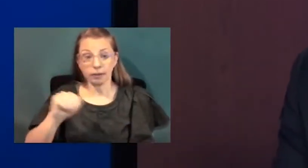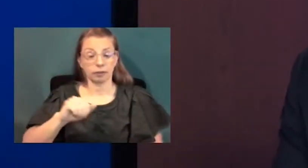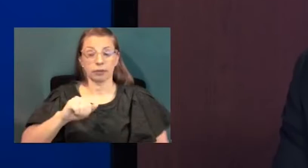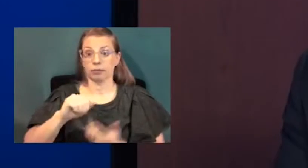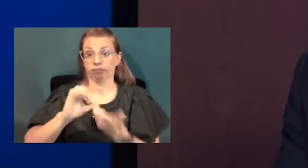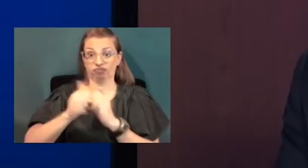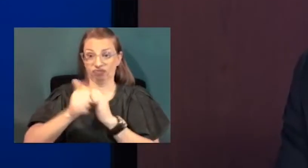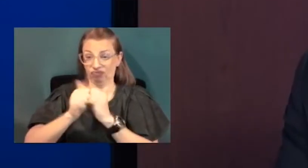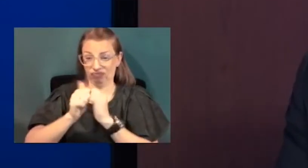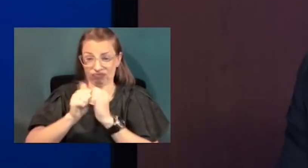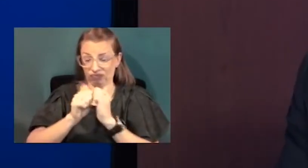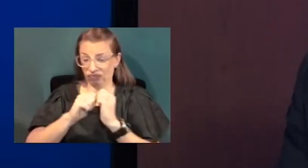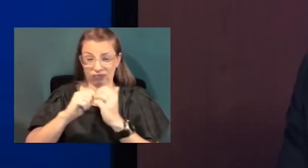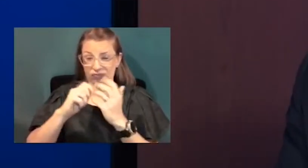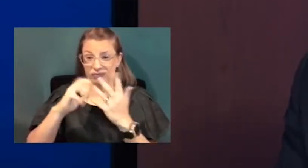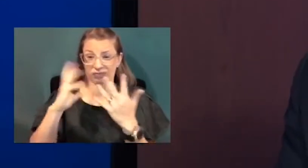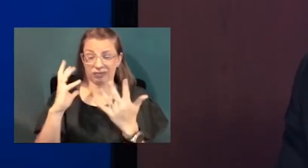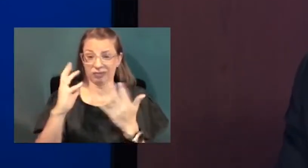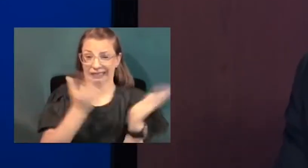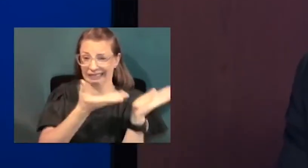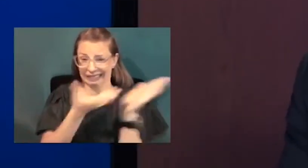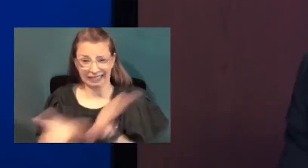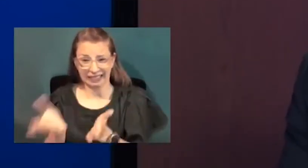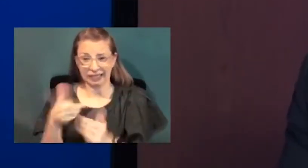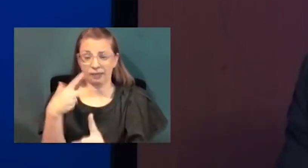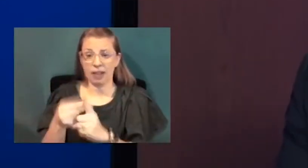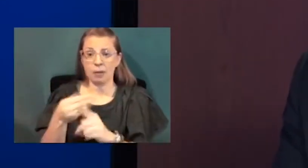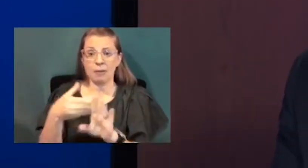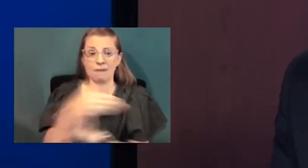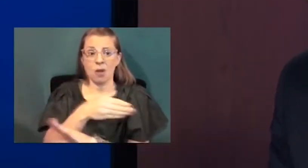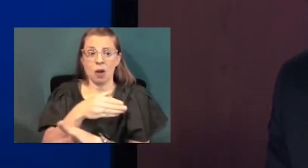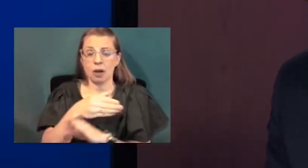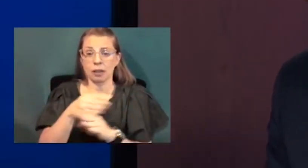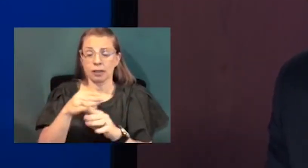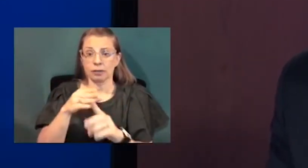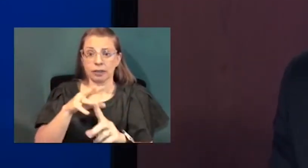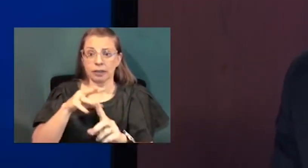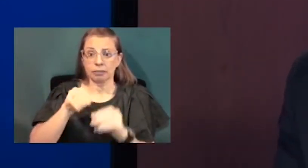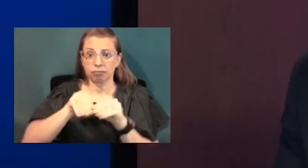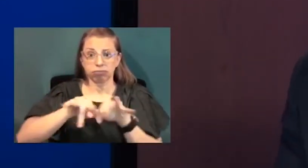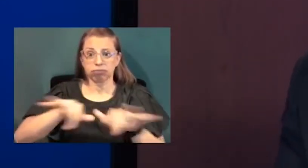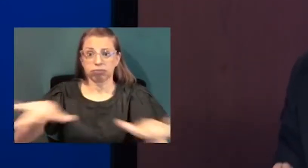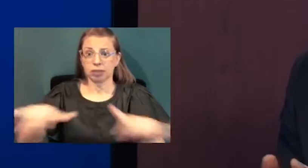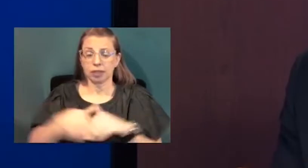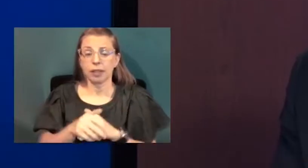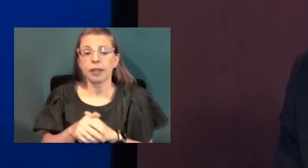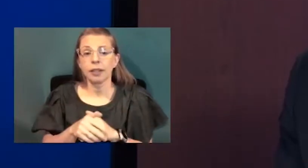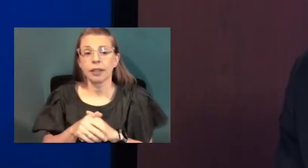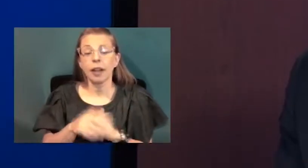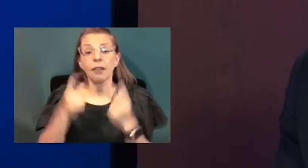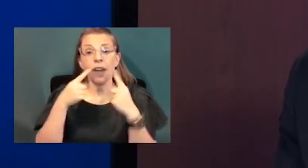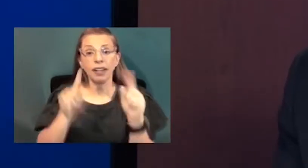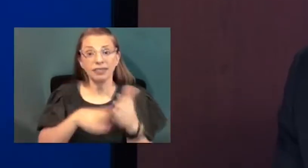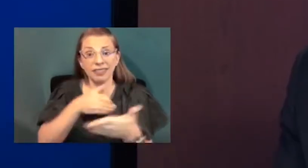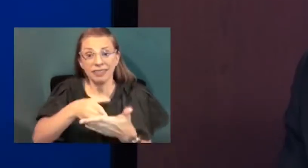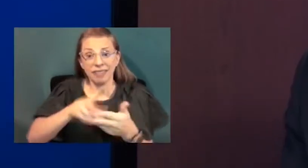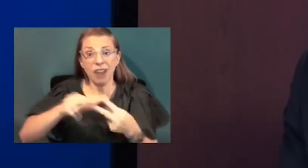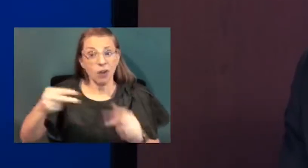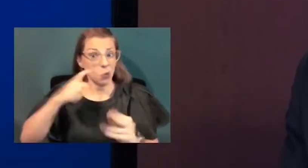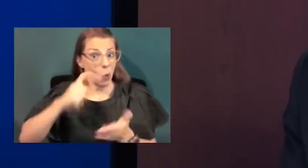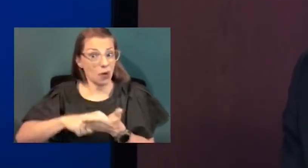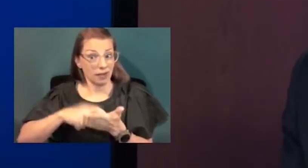have vaccines get to people before you're seeing this. And you see effectiveness against some of our variants. And so what we say to that